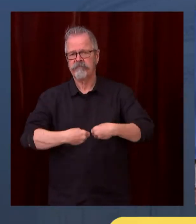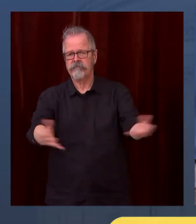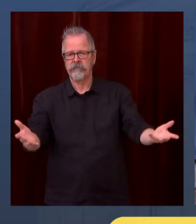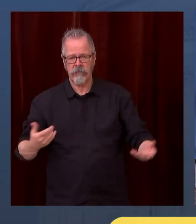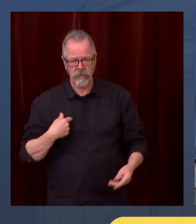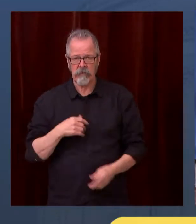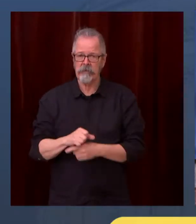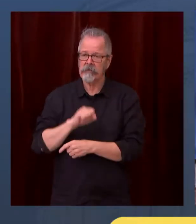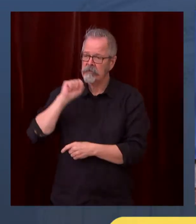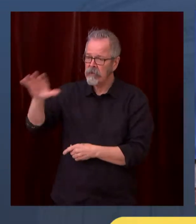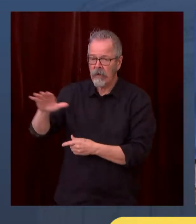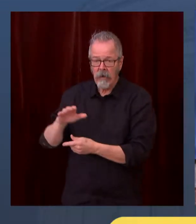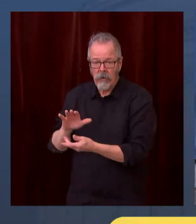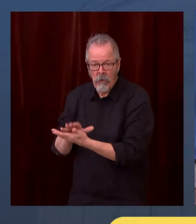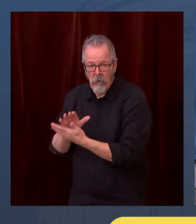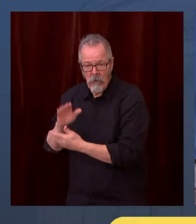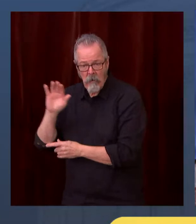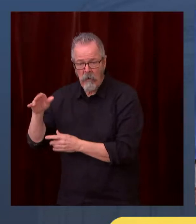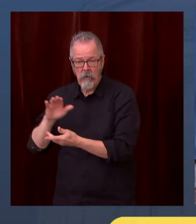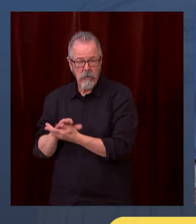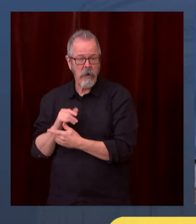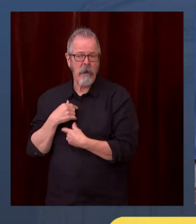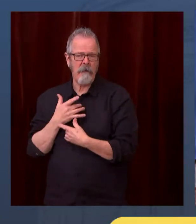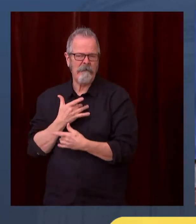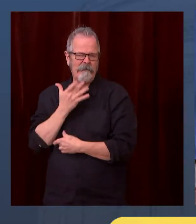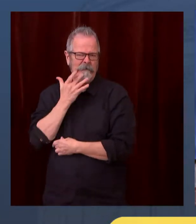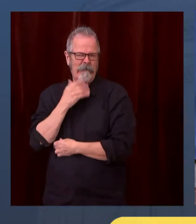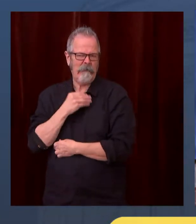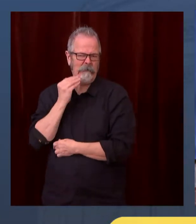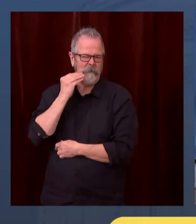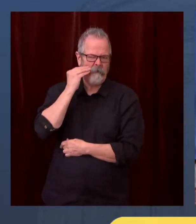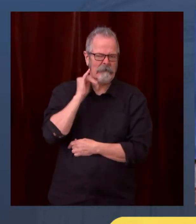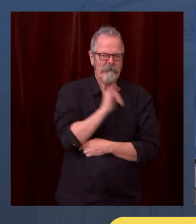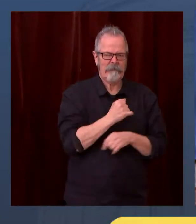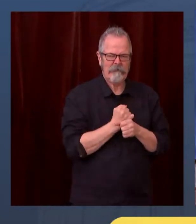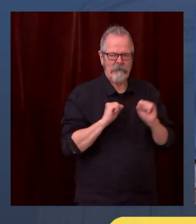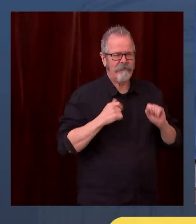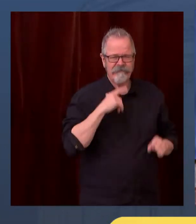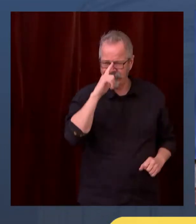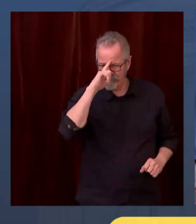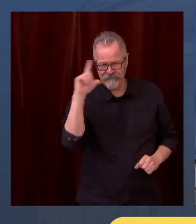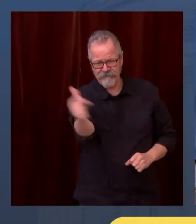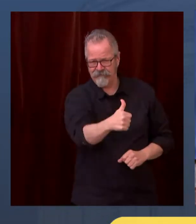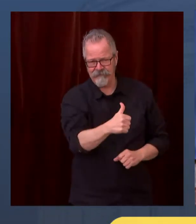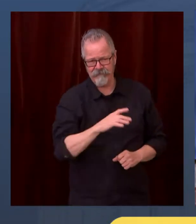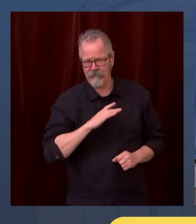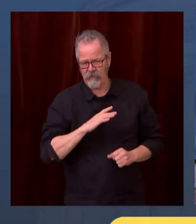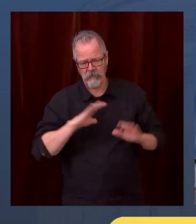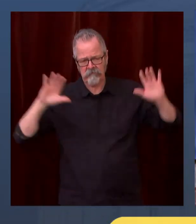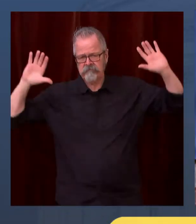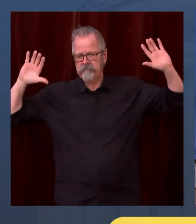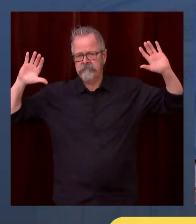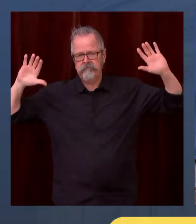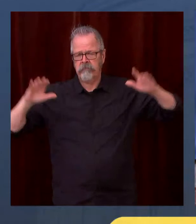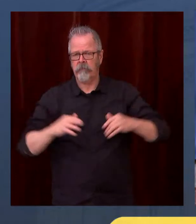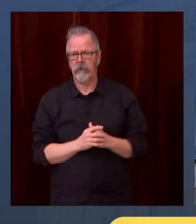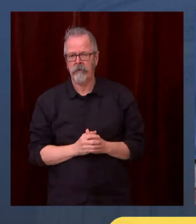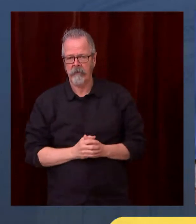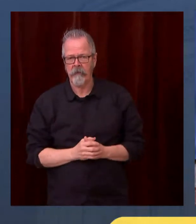children, very low transmission rates and great progress for our students. So what is happening now is